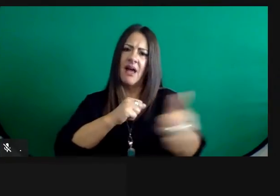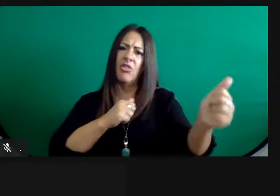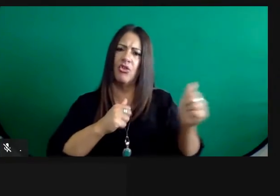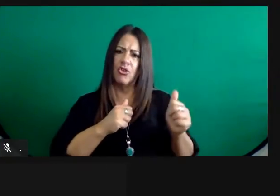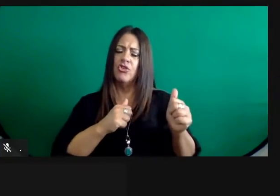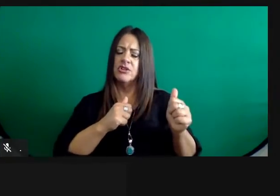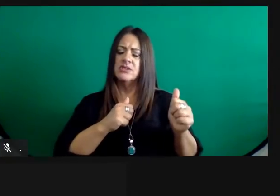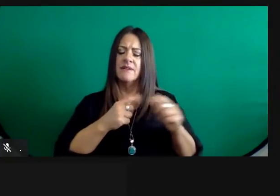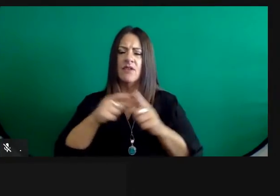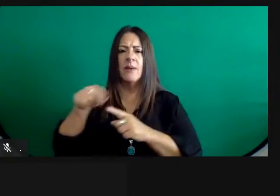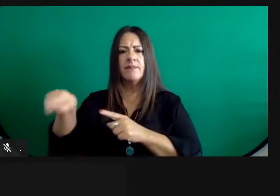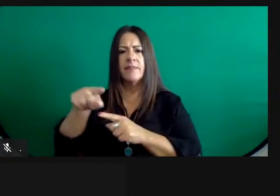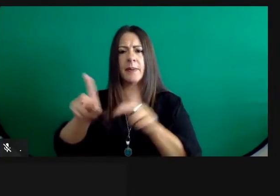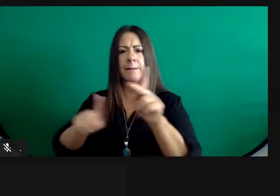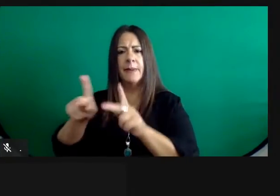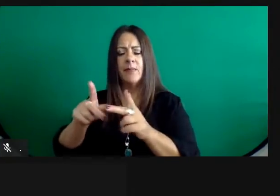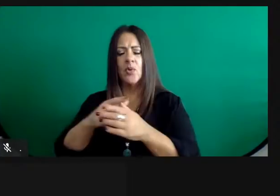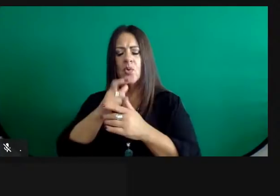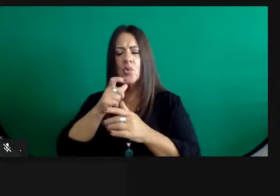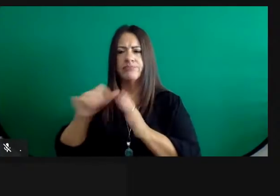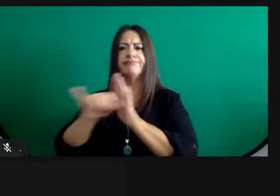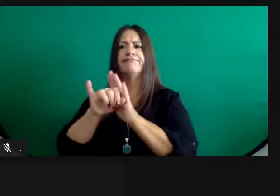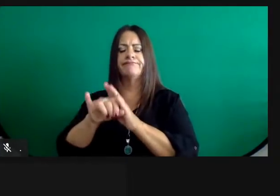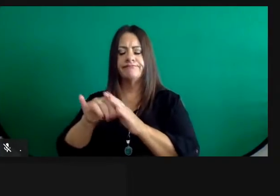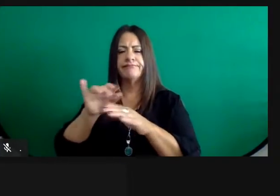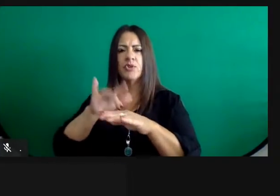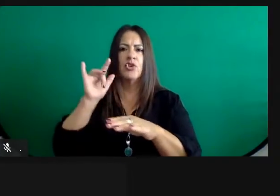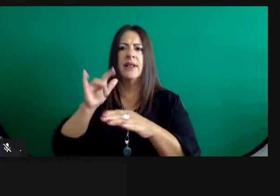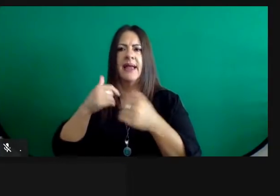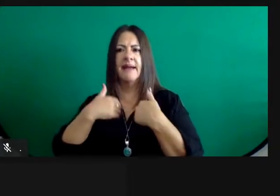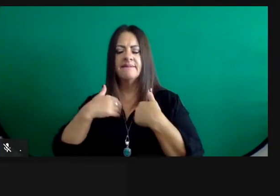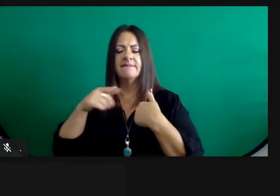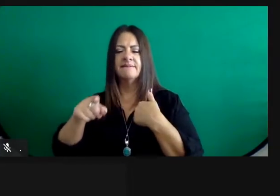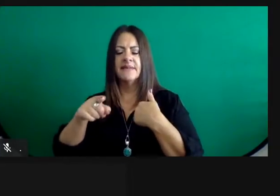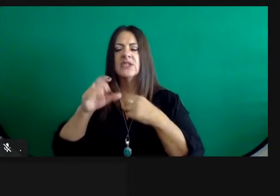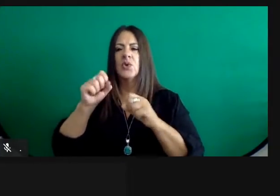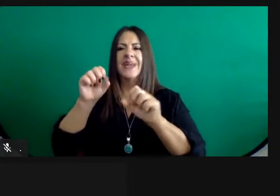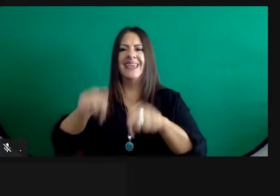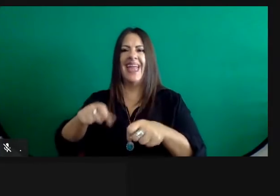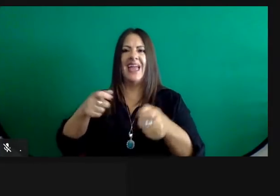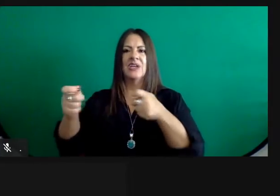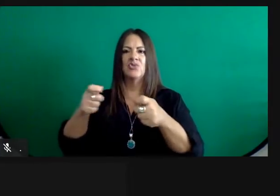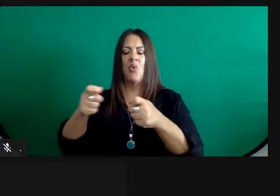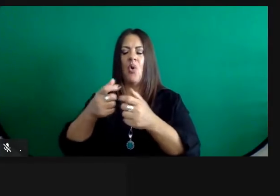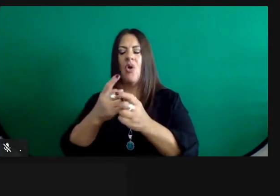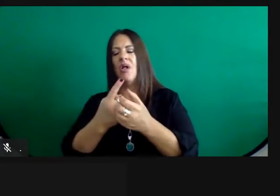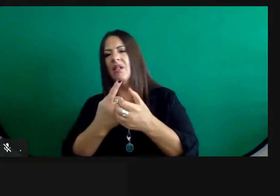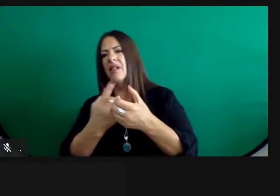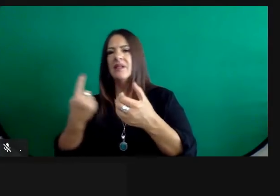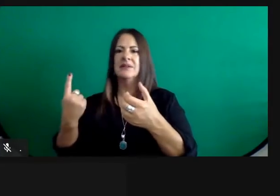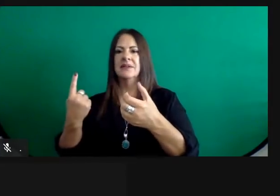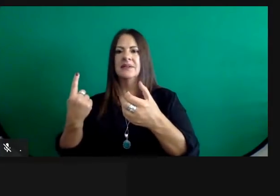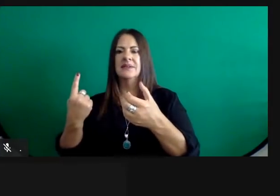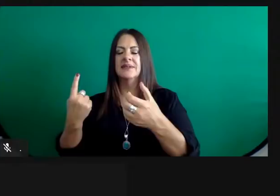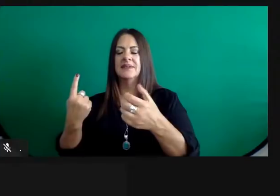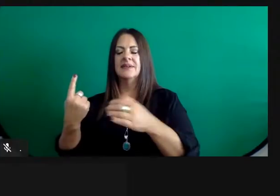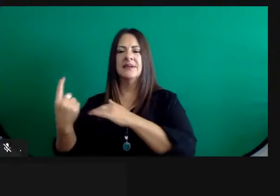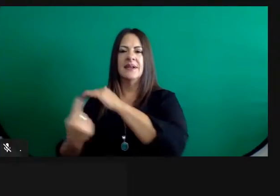that we're able to identify early outbreaks and get them under control if and when they're